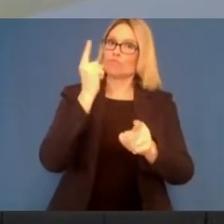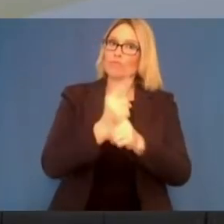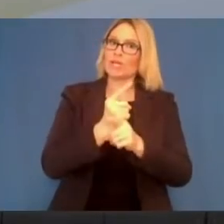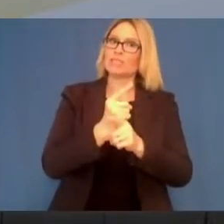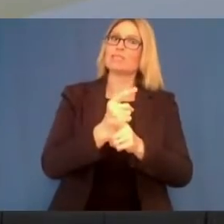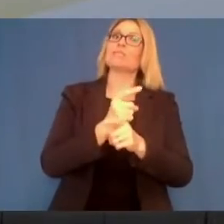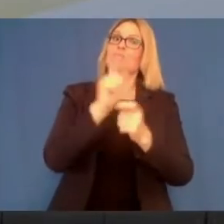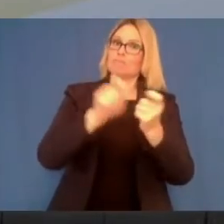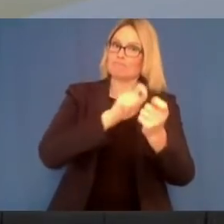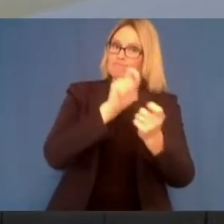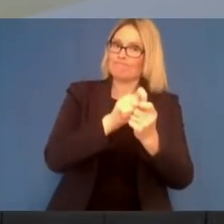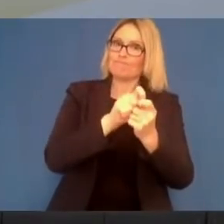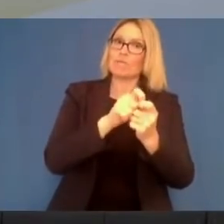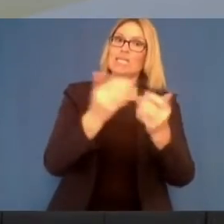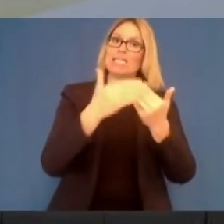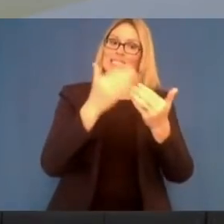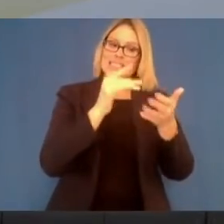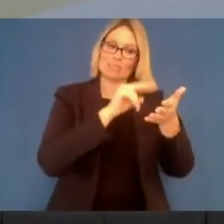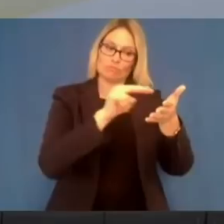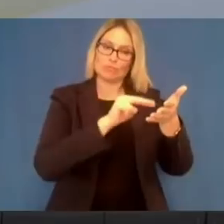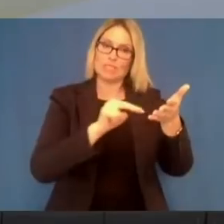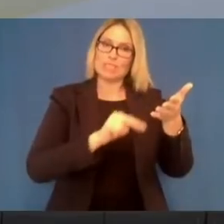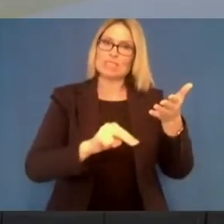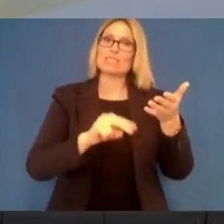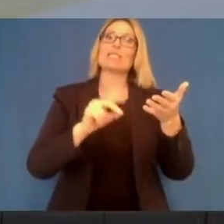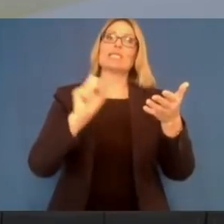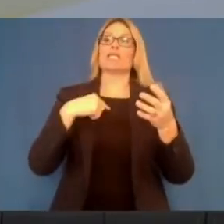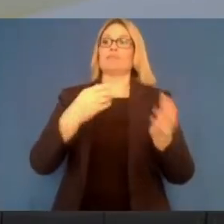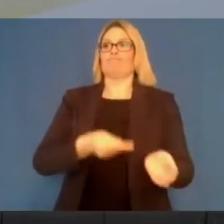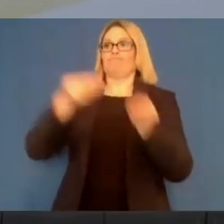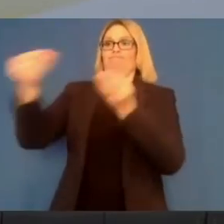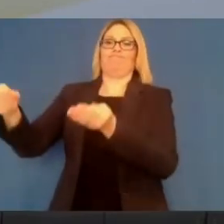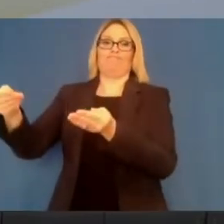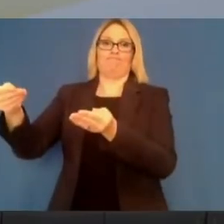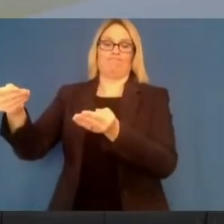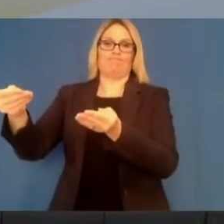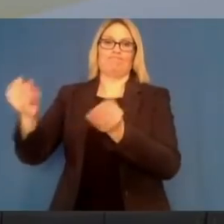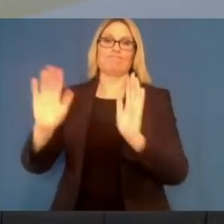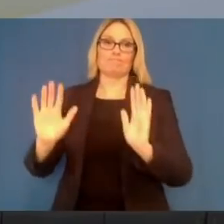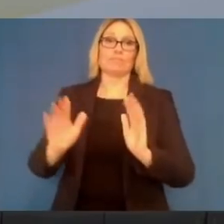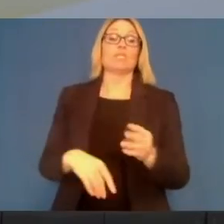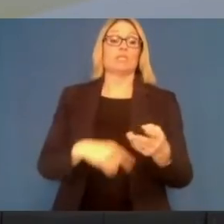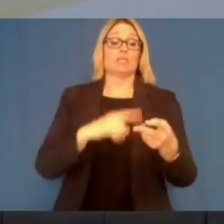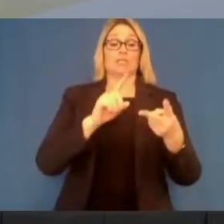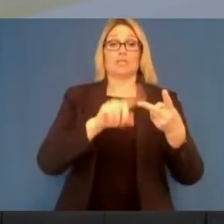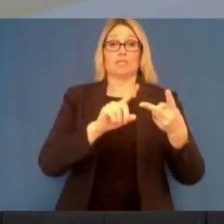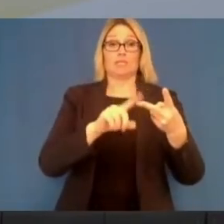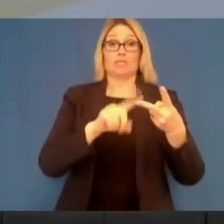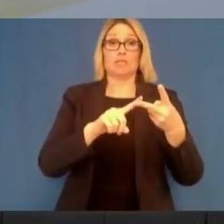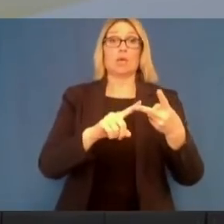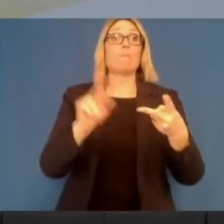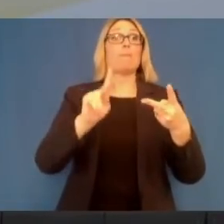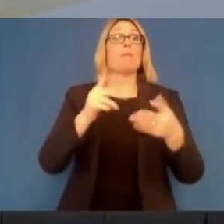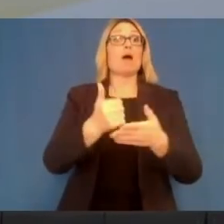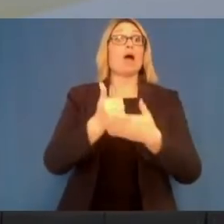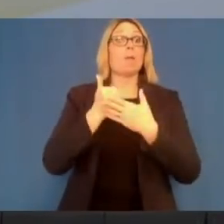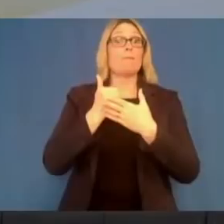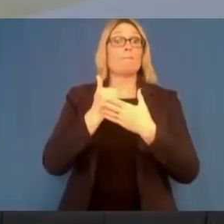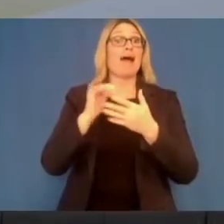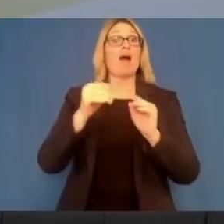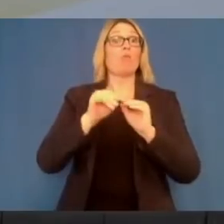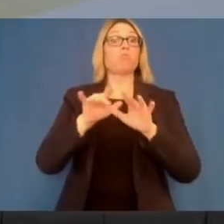complete, easy to read, and readily accessible. Secondly, individual islanders can help to contain the spread